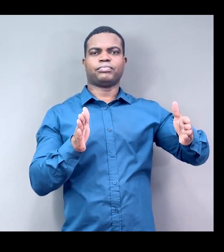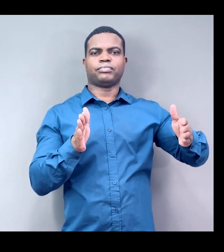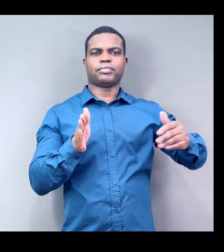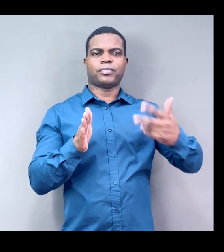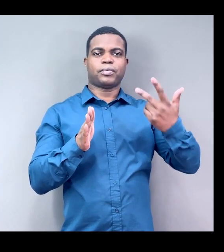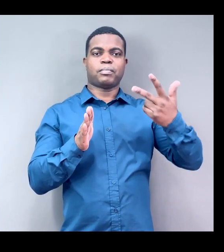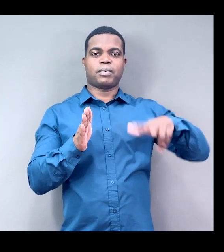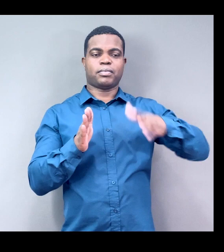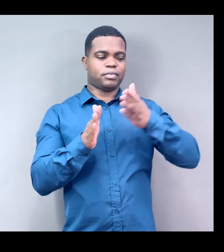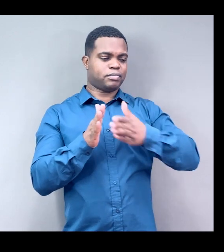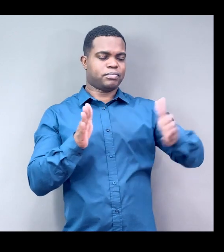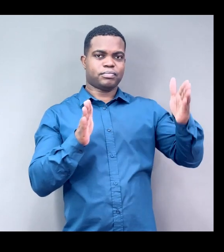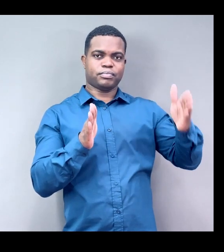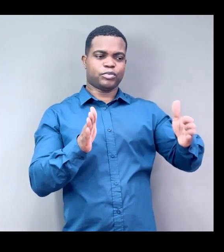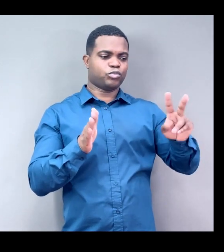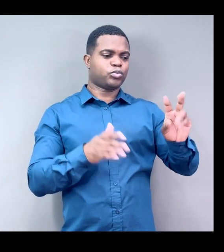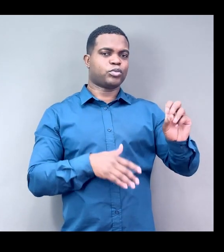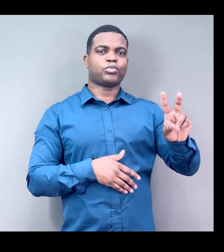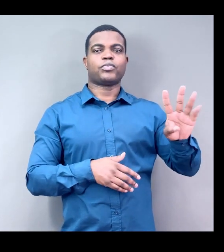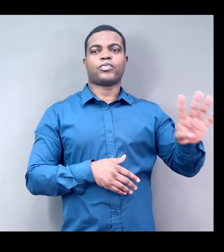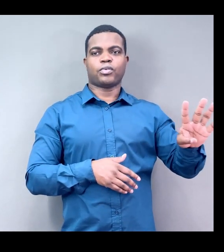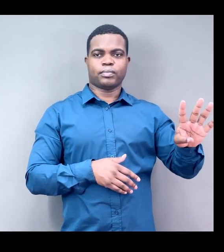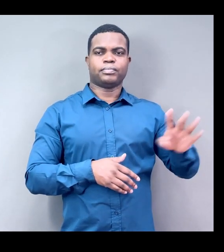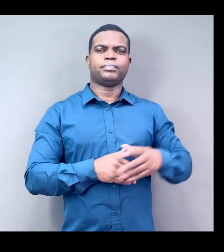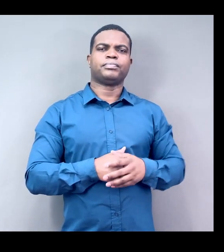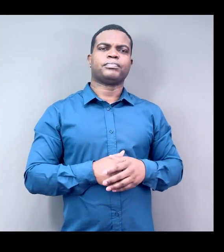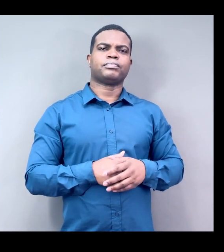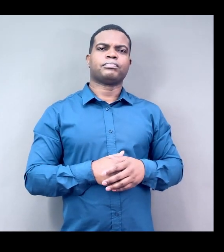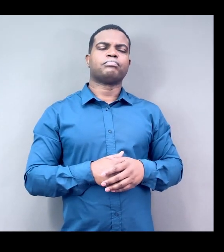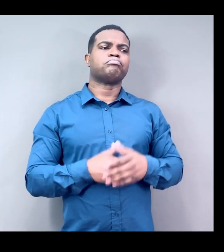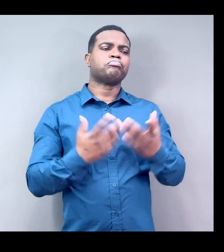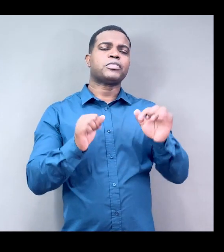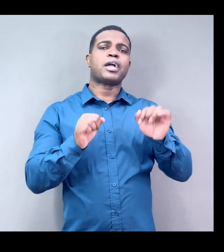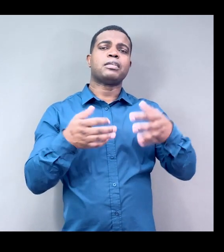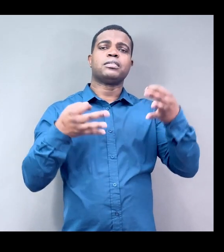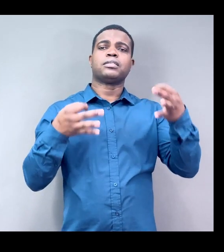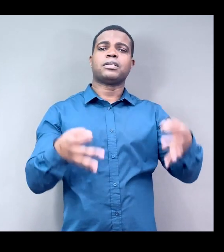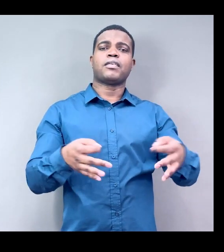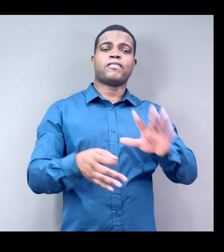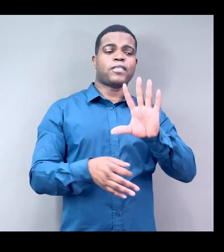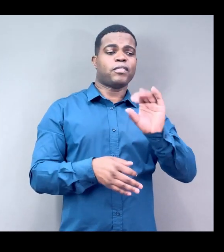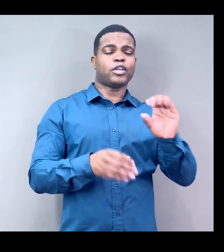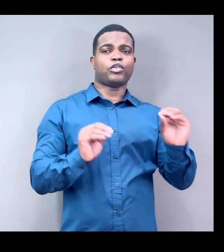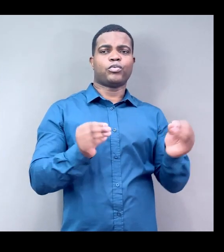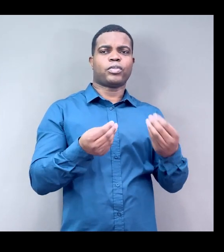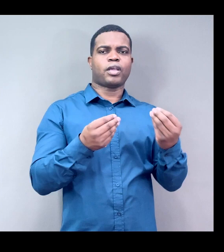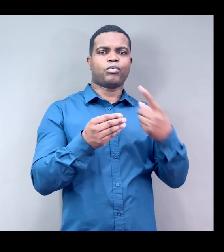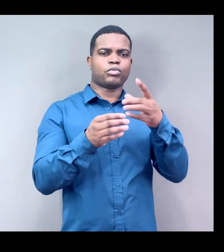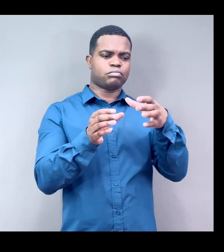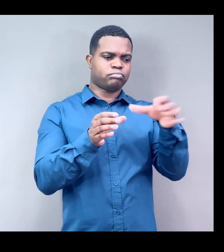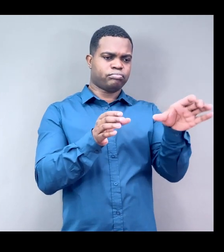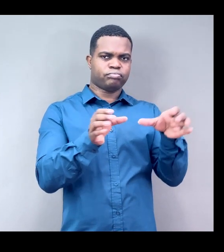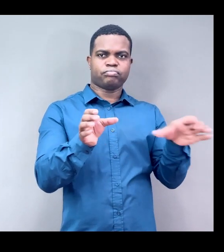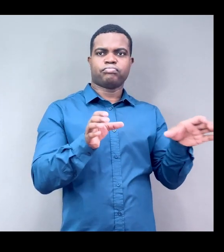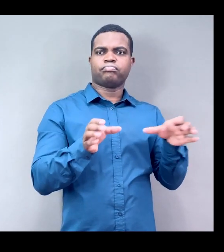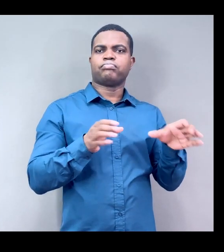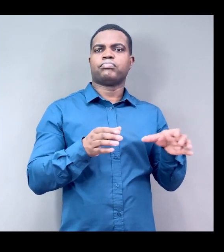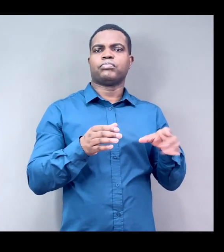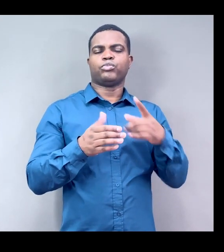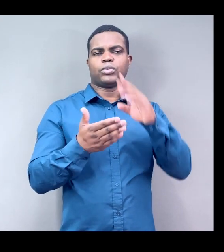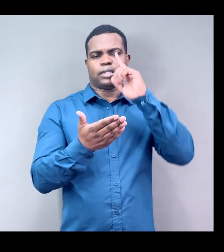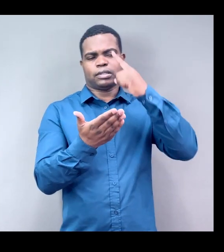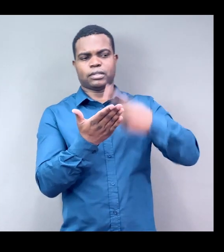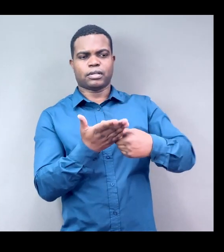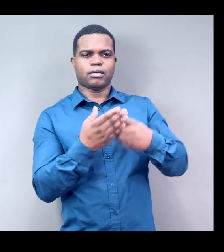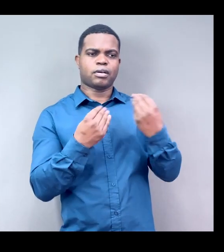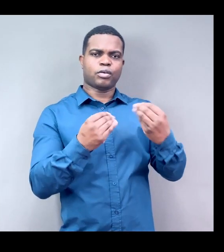so between January and March, you can decide to divide this 500 into bits. So